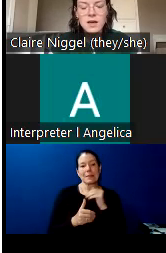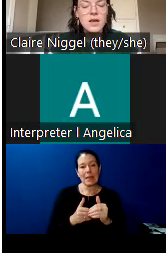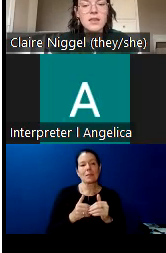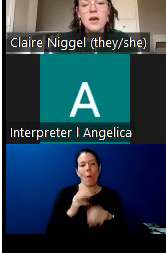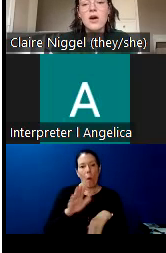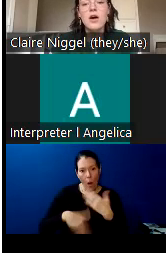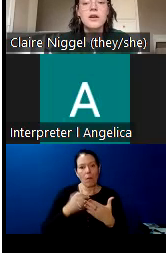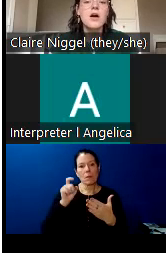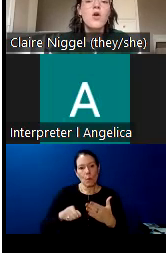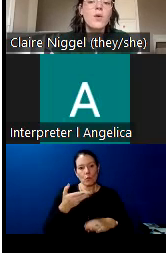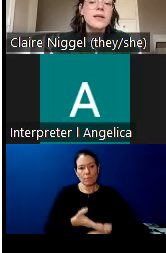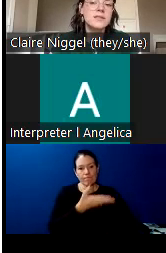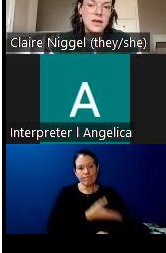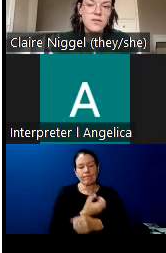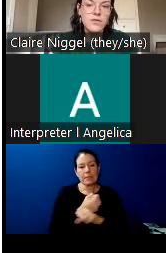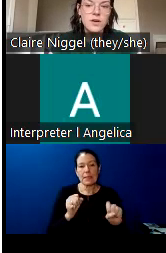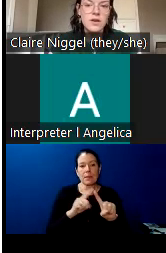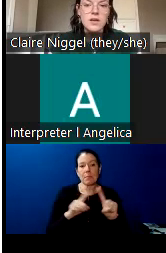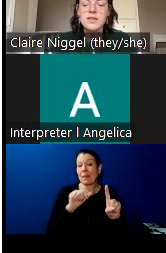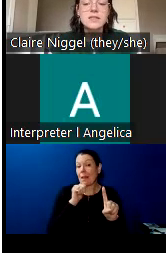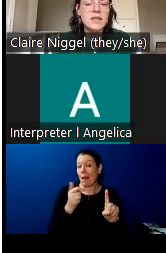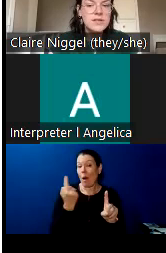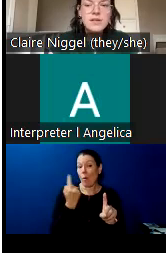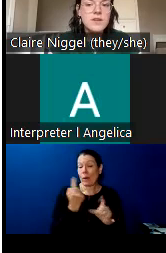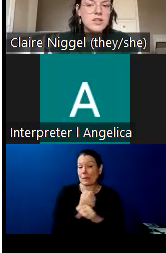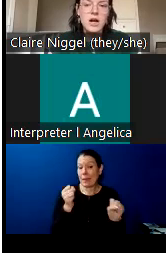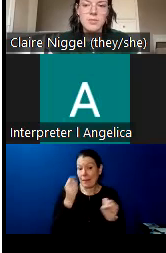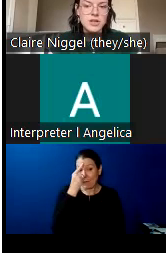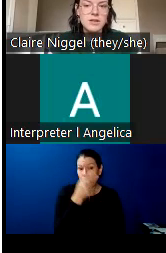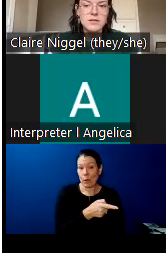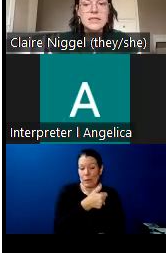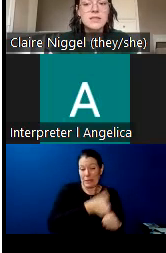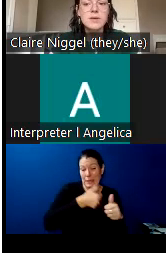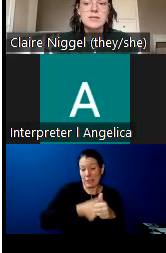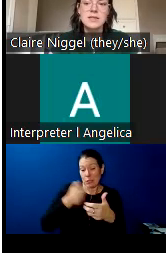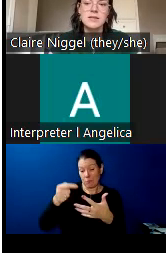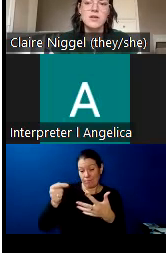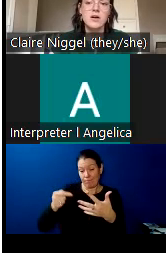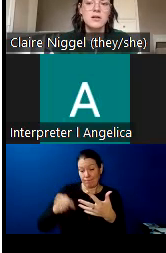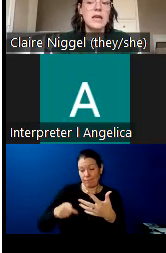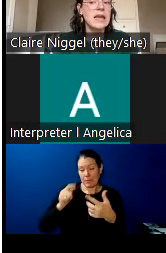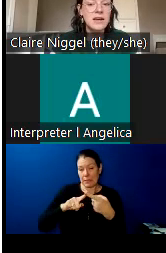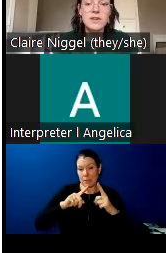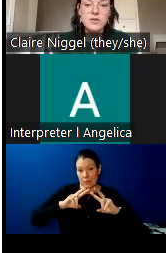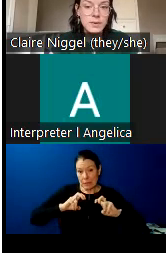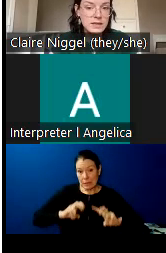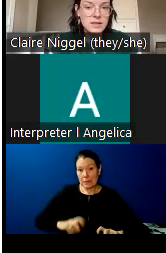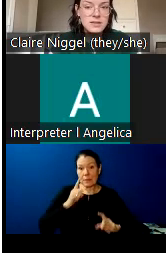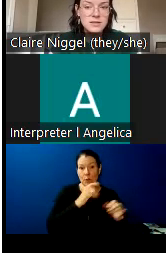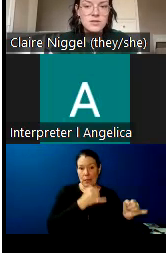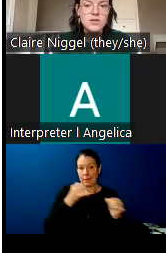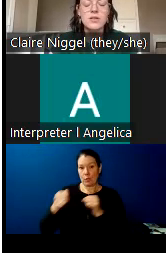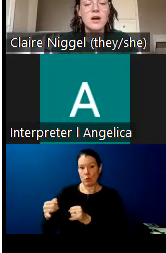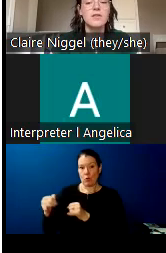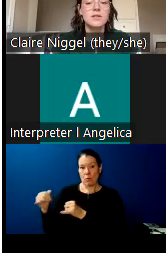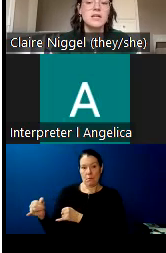safety, they are not always safe. The safety of each option needs to be assessed on an individual